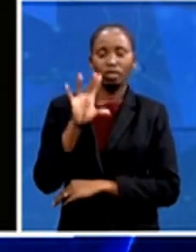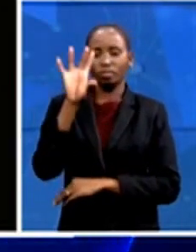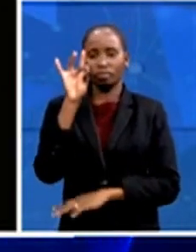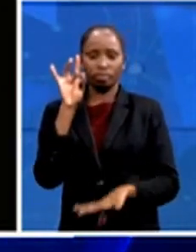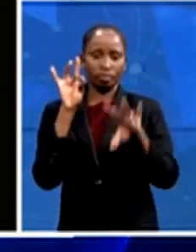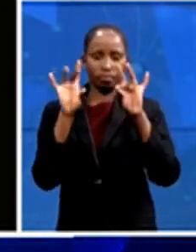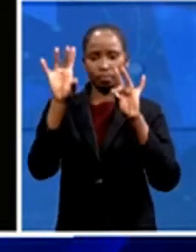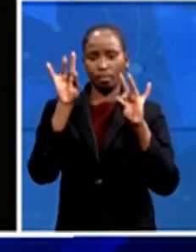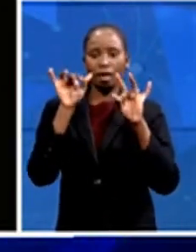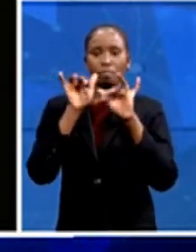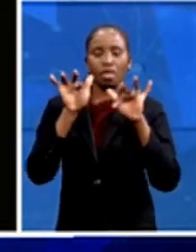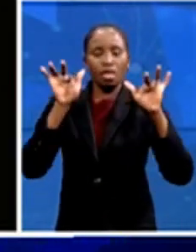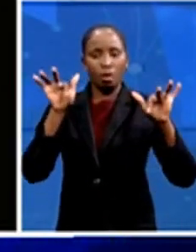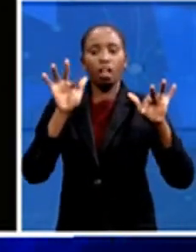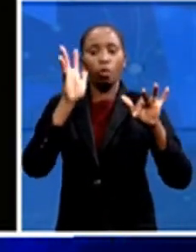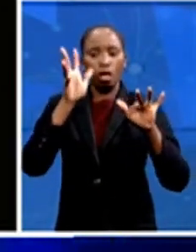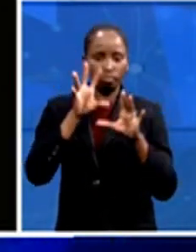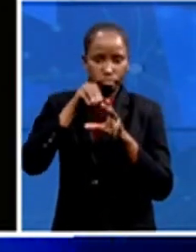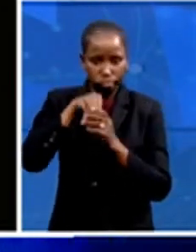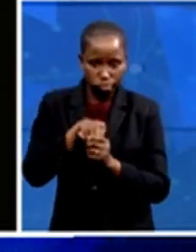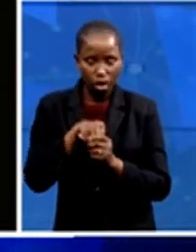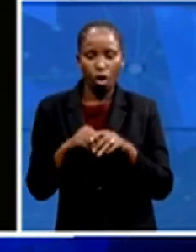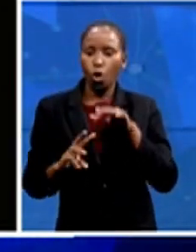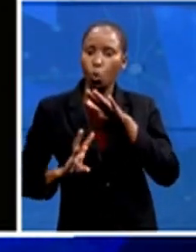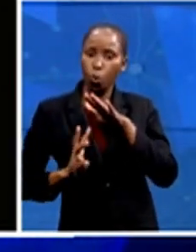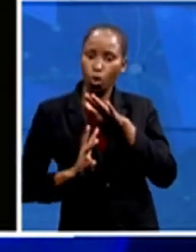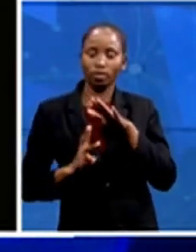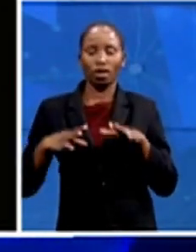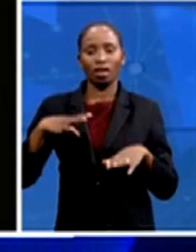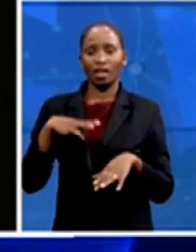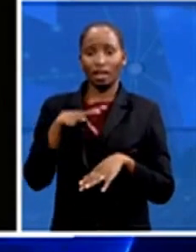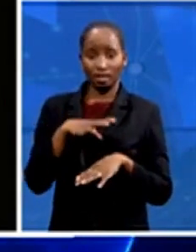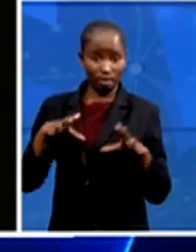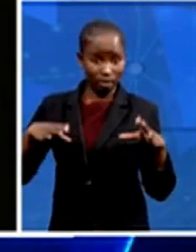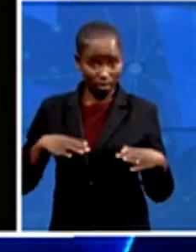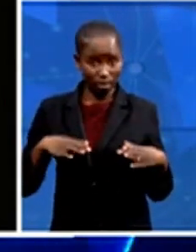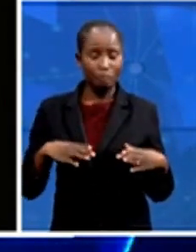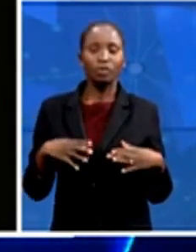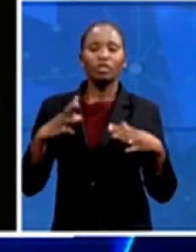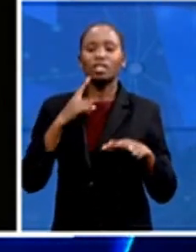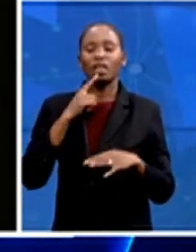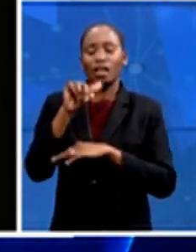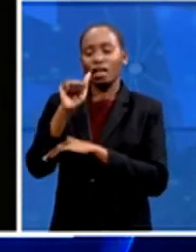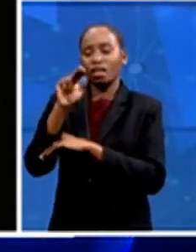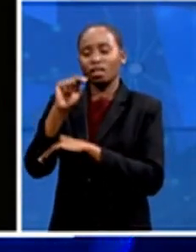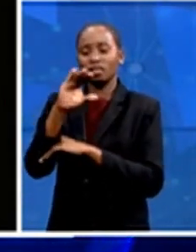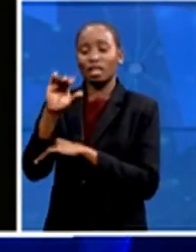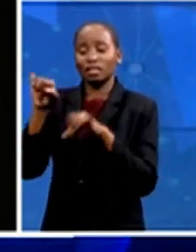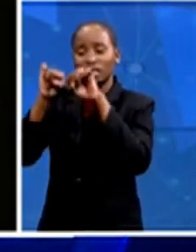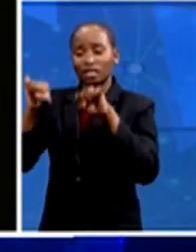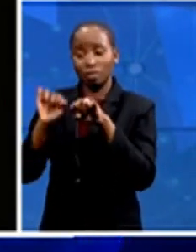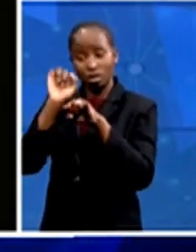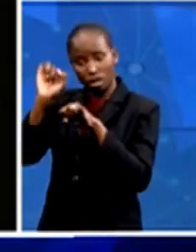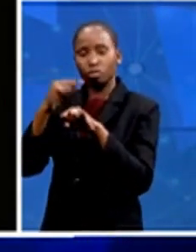the ward councillor candidates. And she had said that the ANC system is that they allow the branches now to actually vote